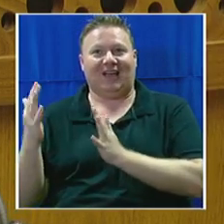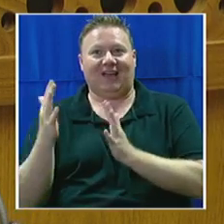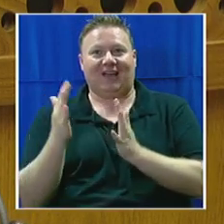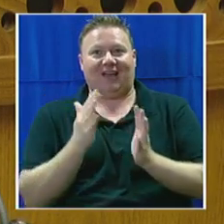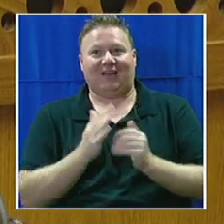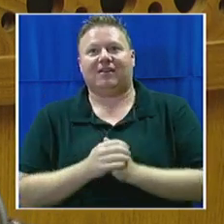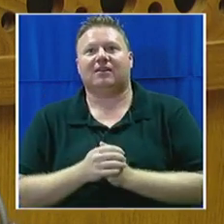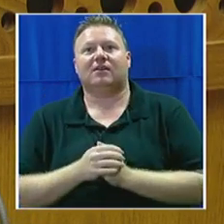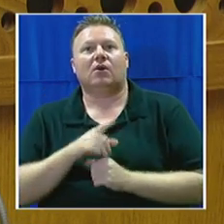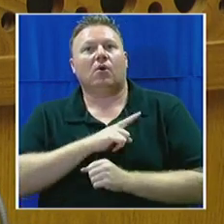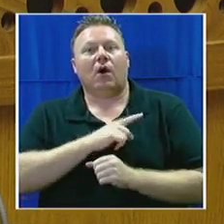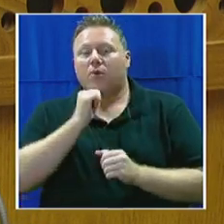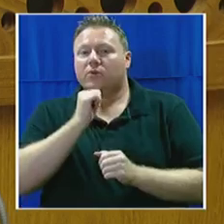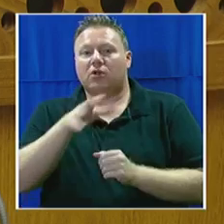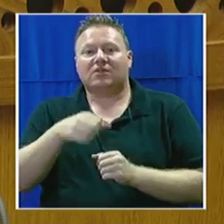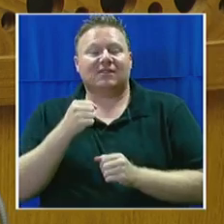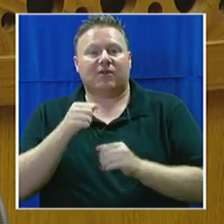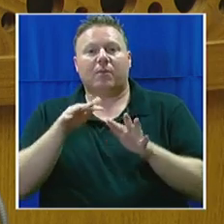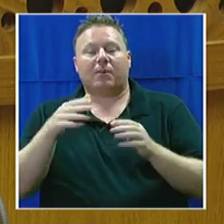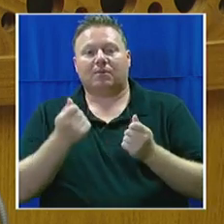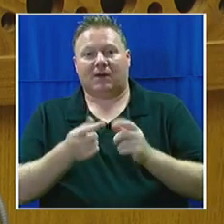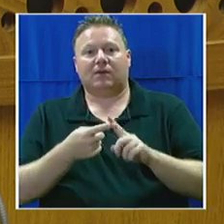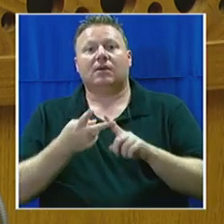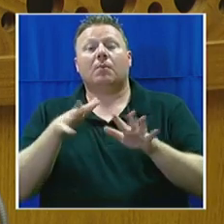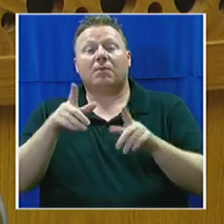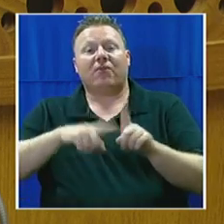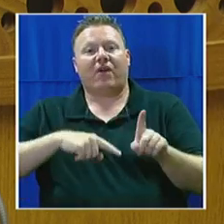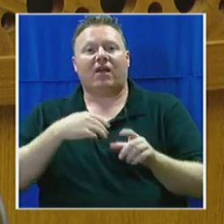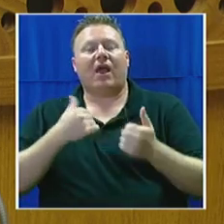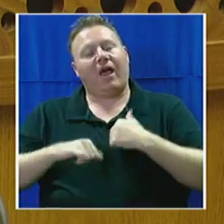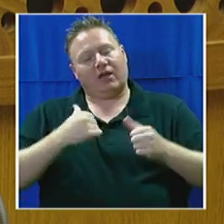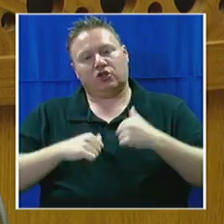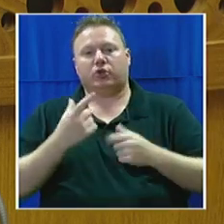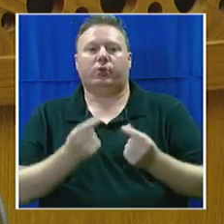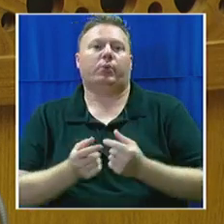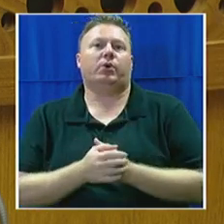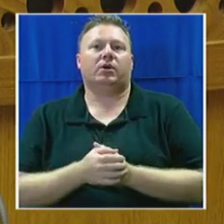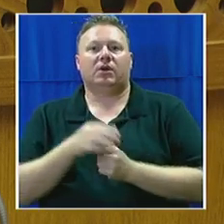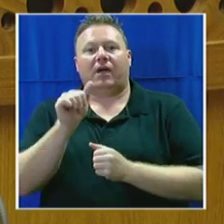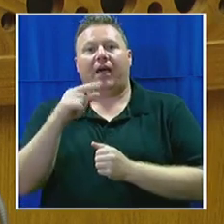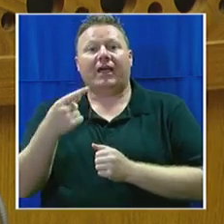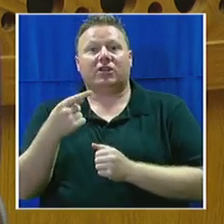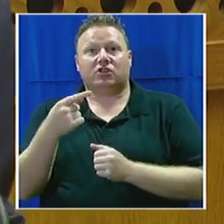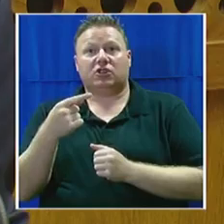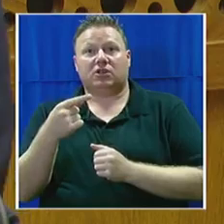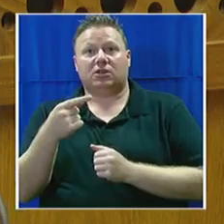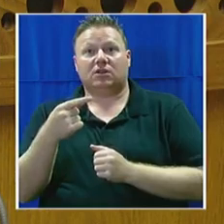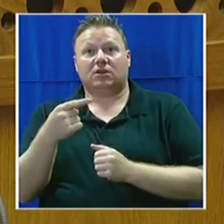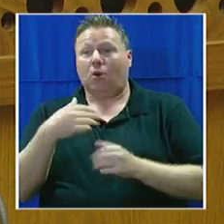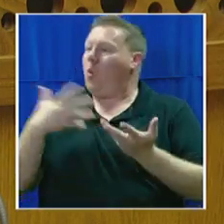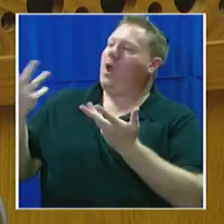Because we don't steal people's money, and we take action when people fail. This is proven by the AG when he revealed, I'll tell you where,